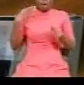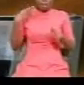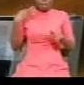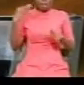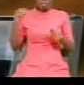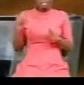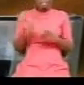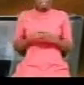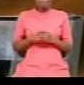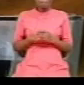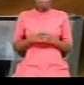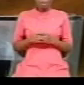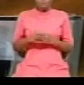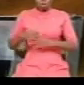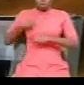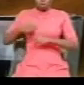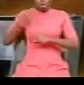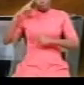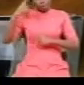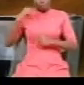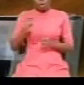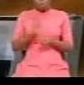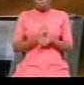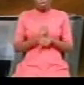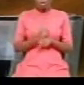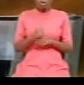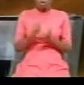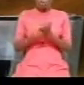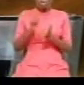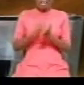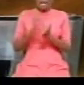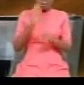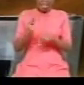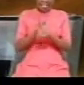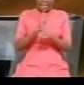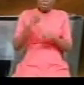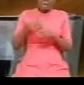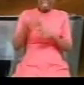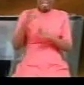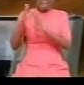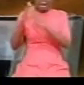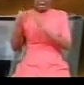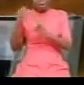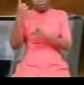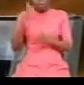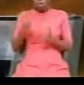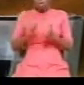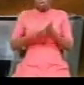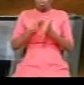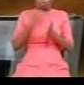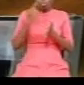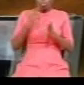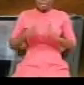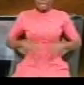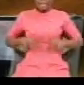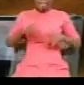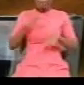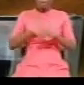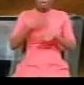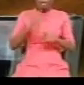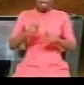volunteers, soldiers for the conflict, those who will labor in his vineyard, who will lay on the altar